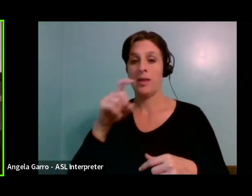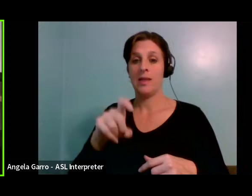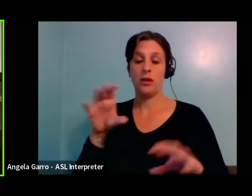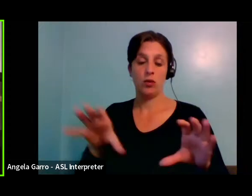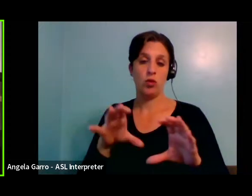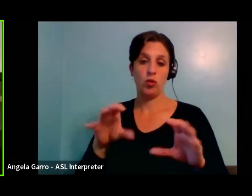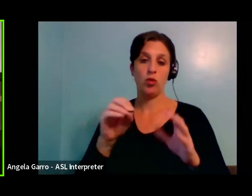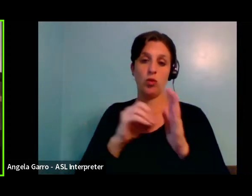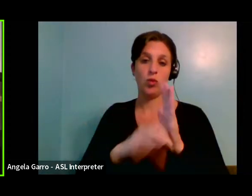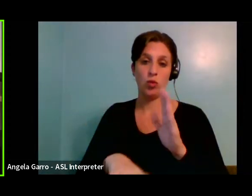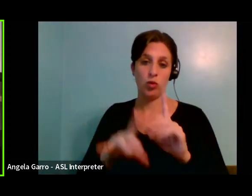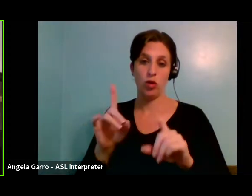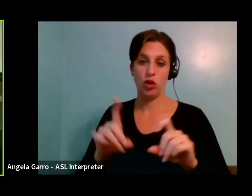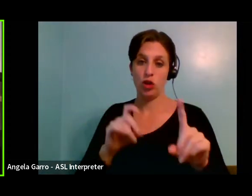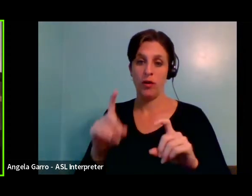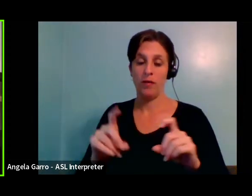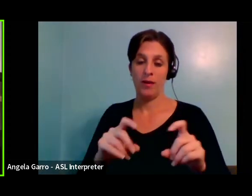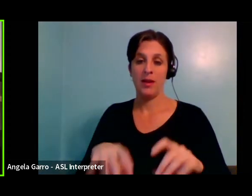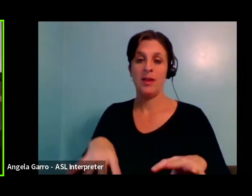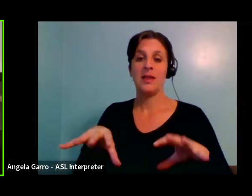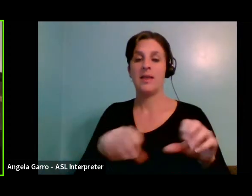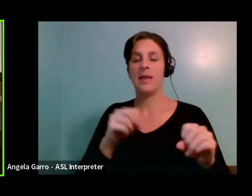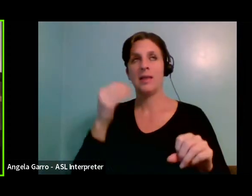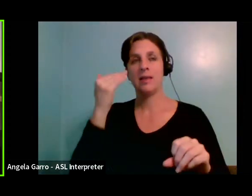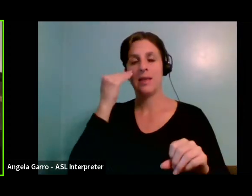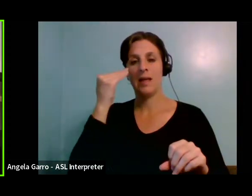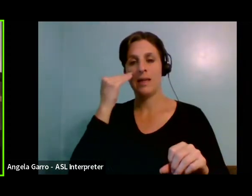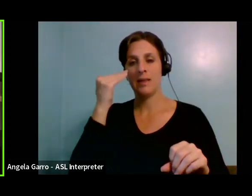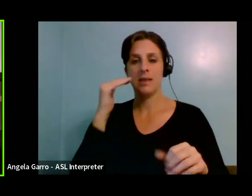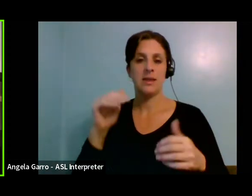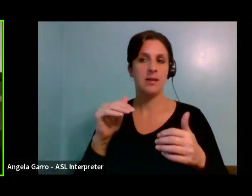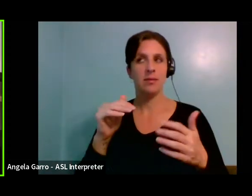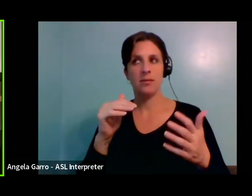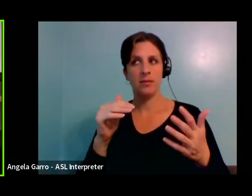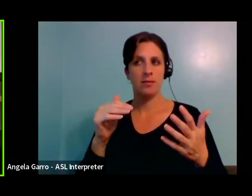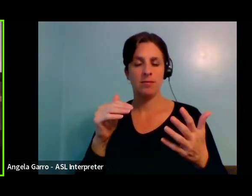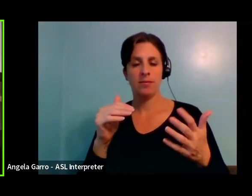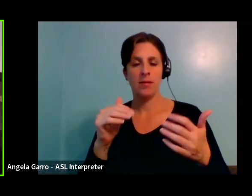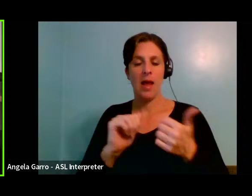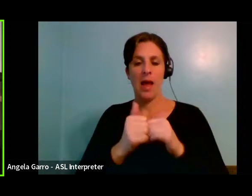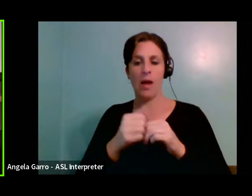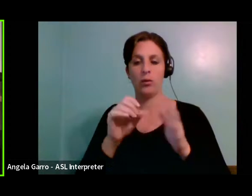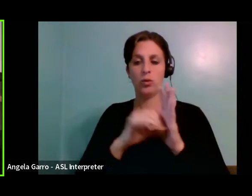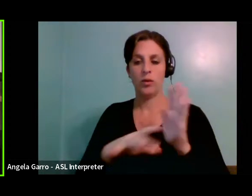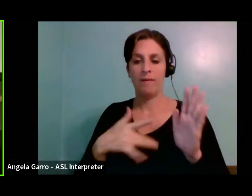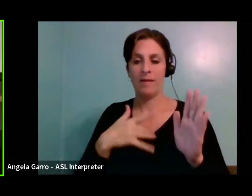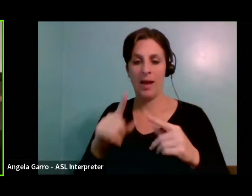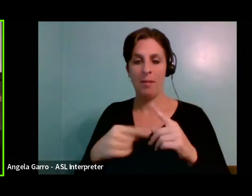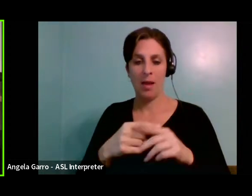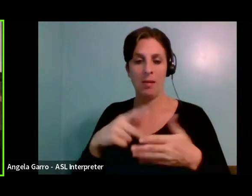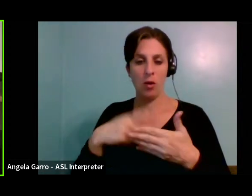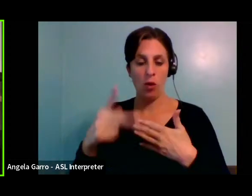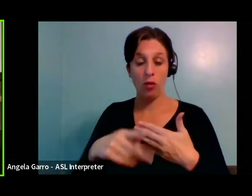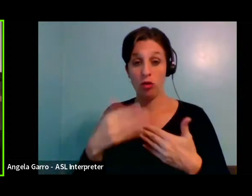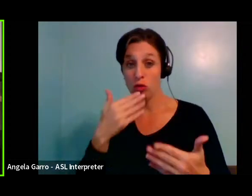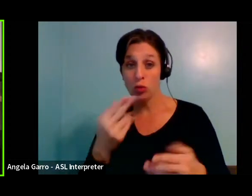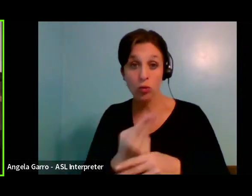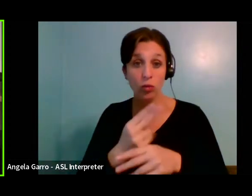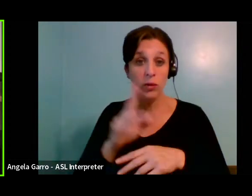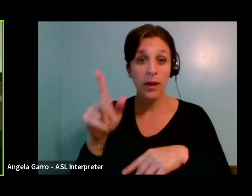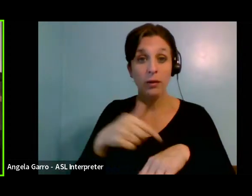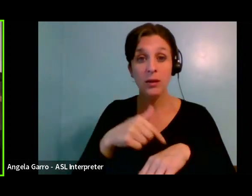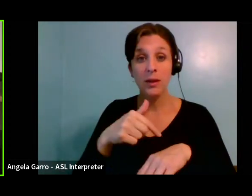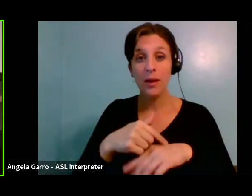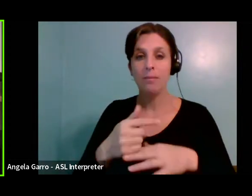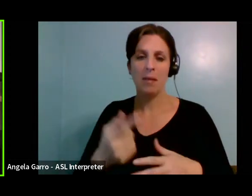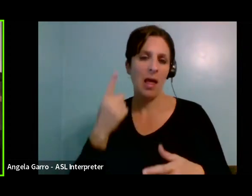survey and get a sense of how the students felt about the program. Was it a good use of their time? And I think they'll